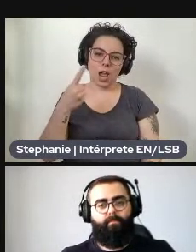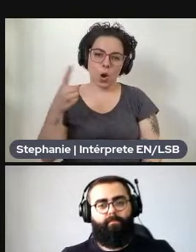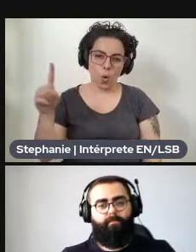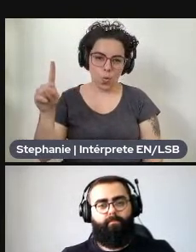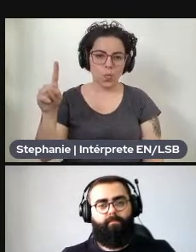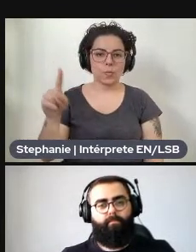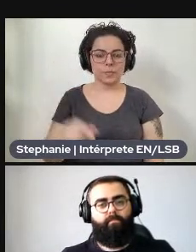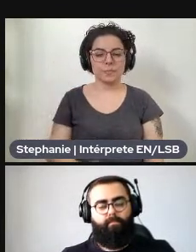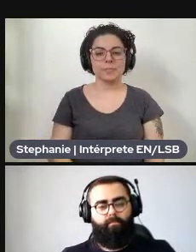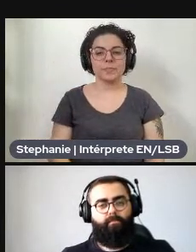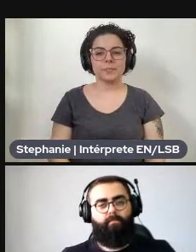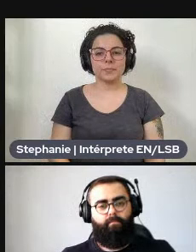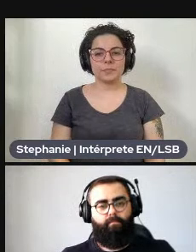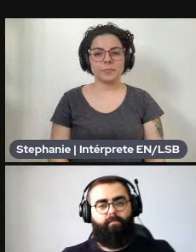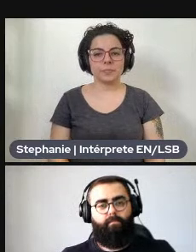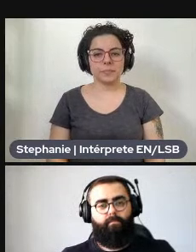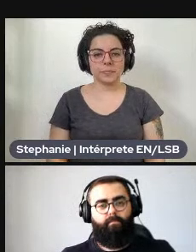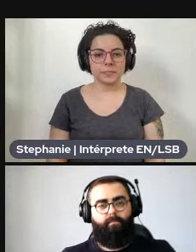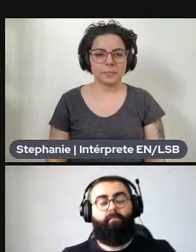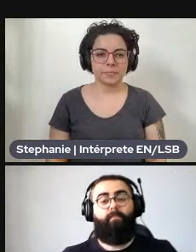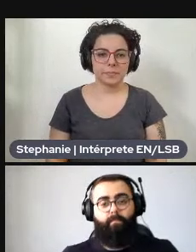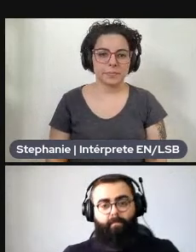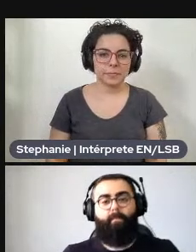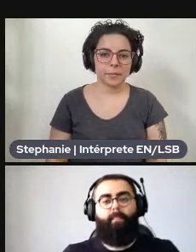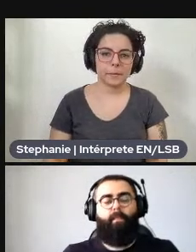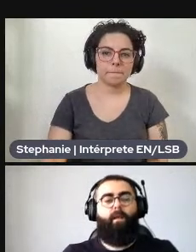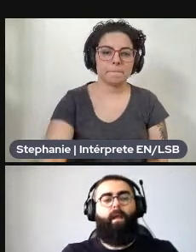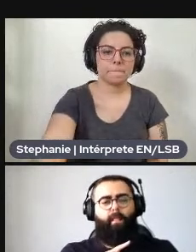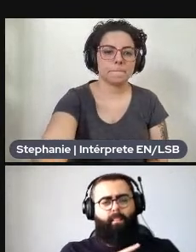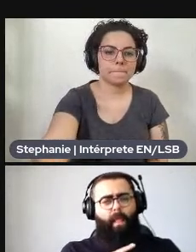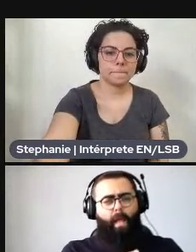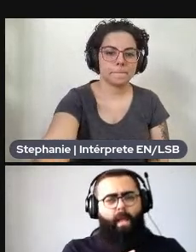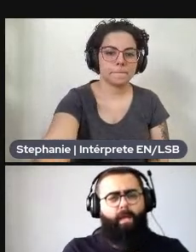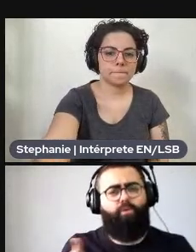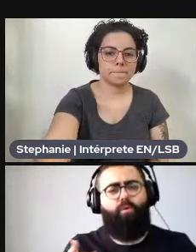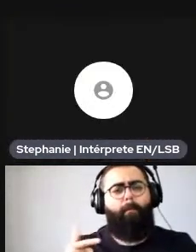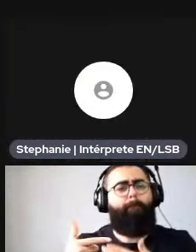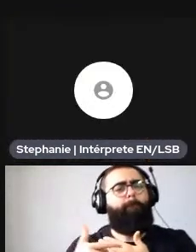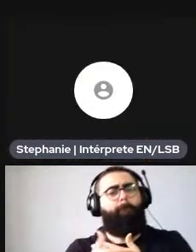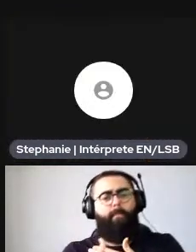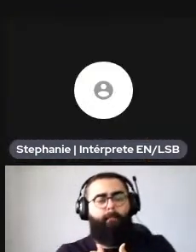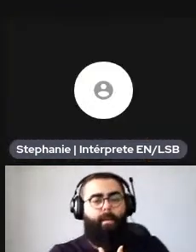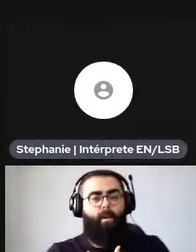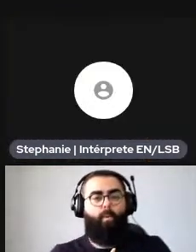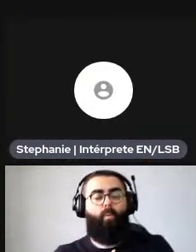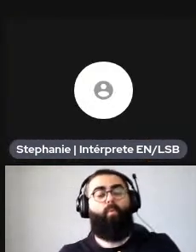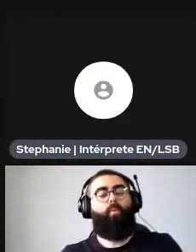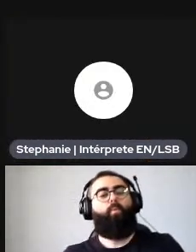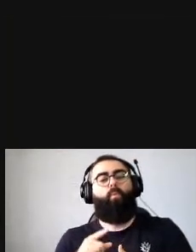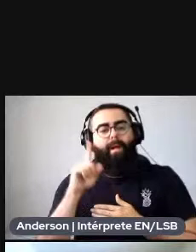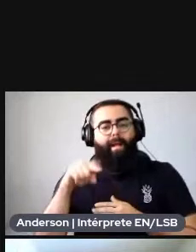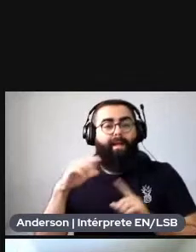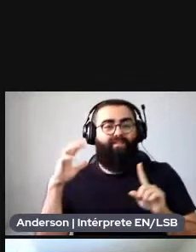undergoer function because the meeting doesn't do anything. Okay.